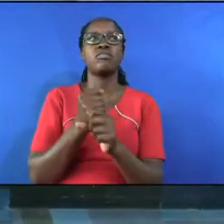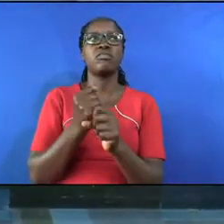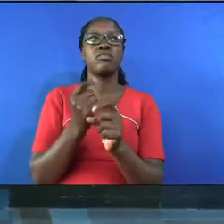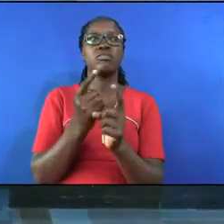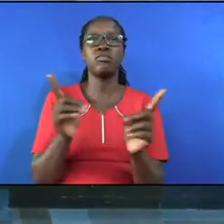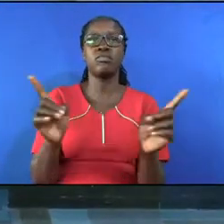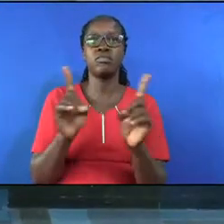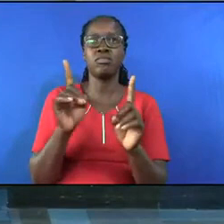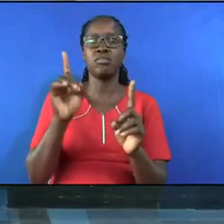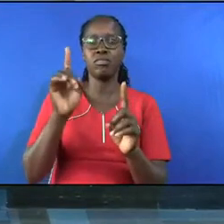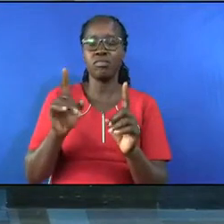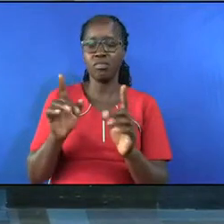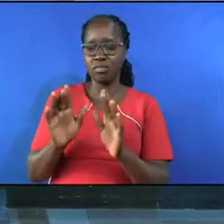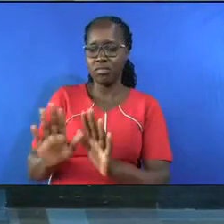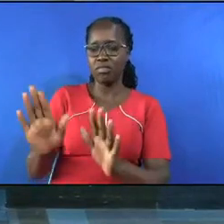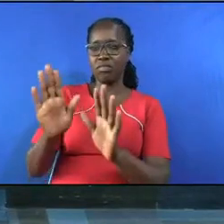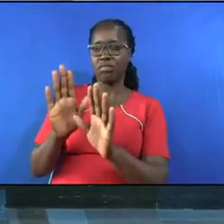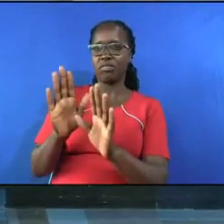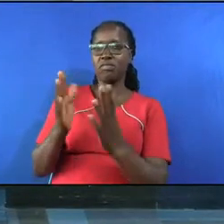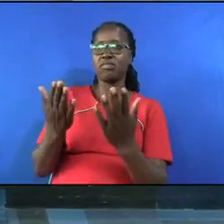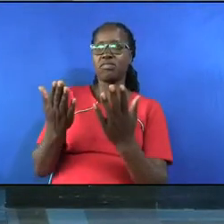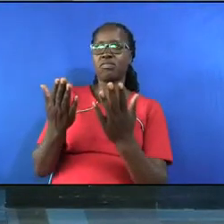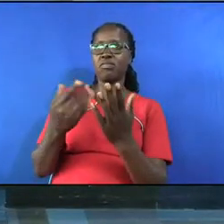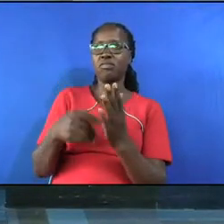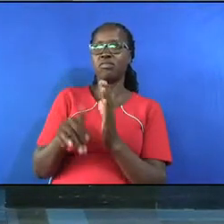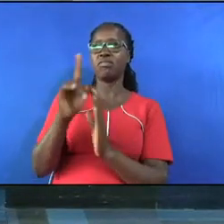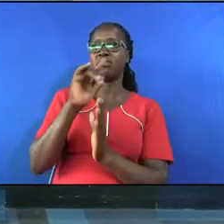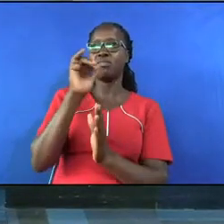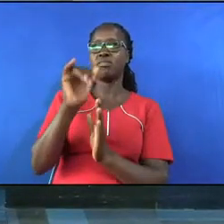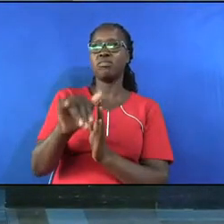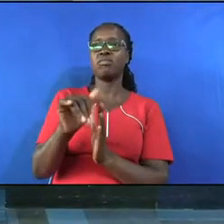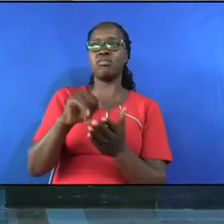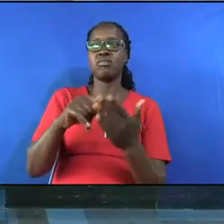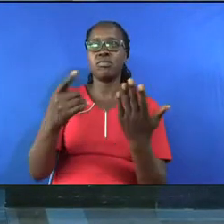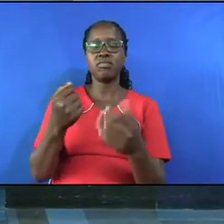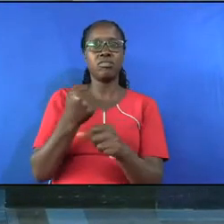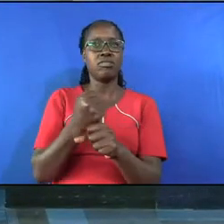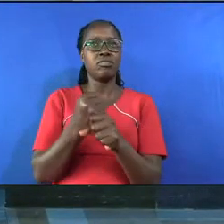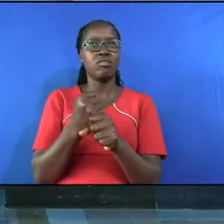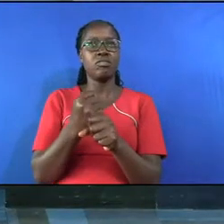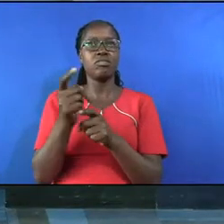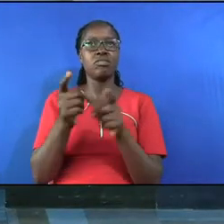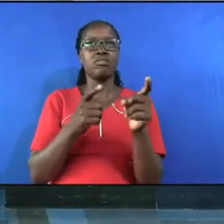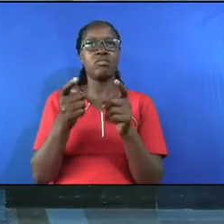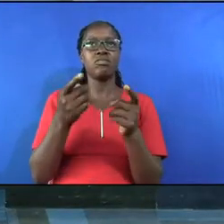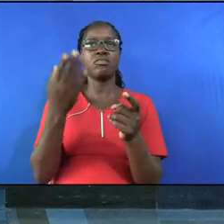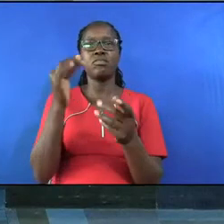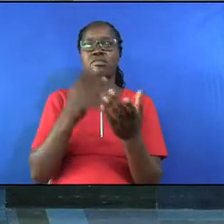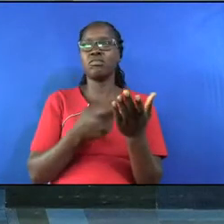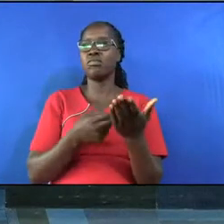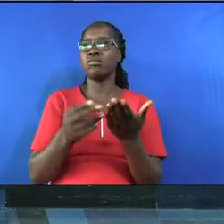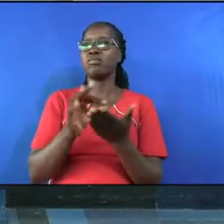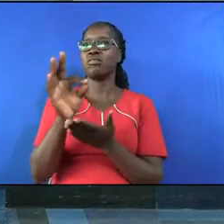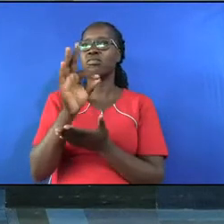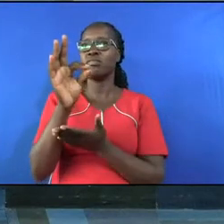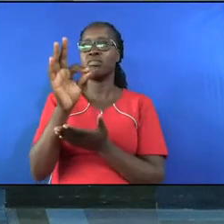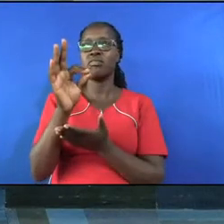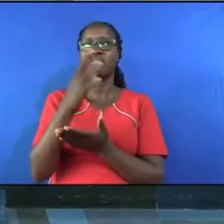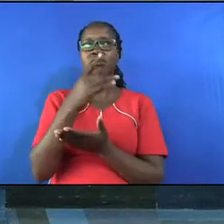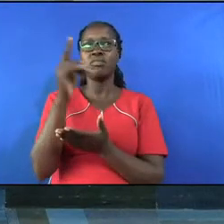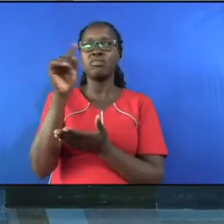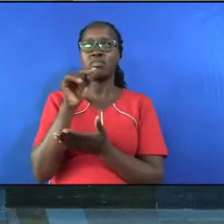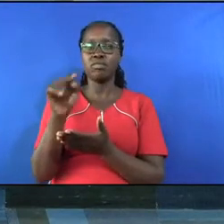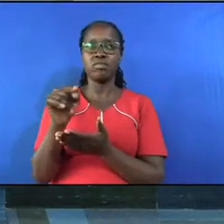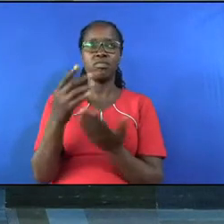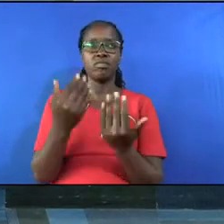we need to die to ourselves. We need to die to self so that whatever we do is controlled by who? is controlled by God, and